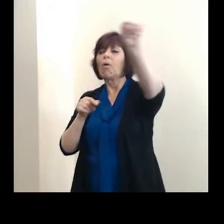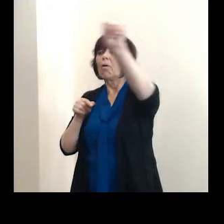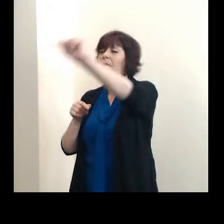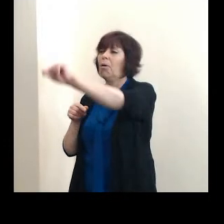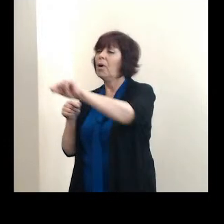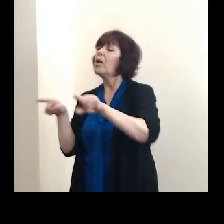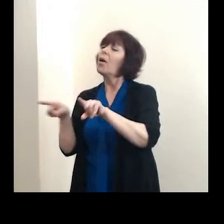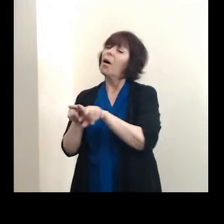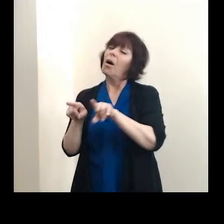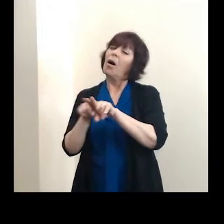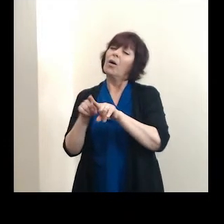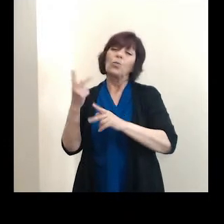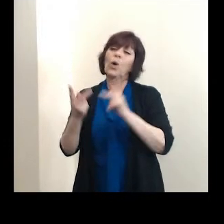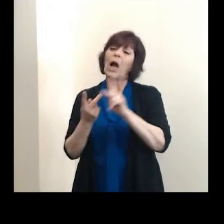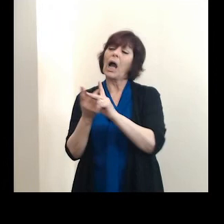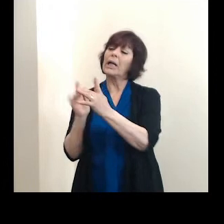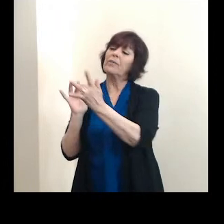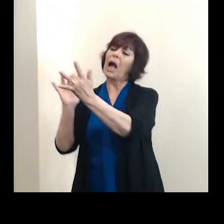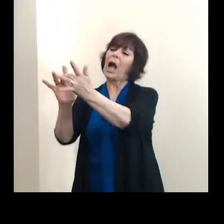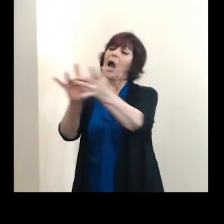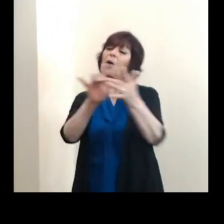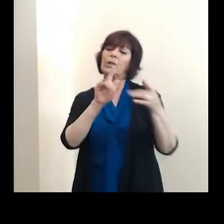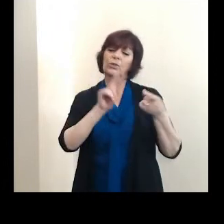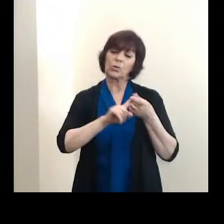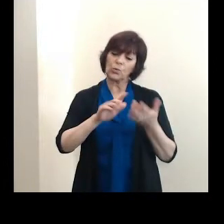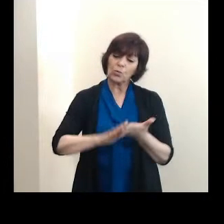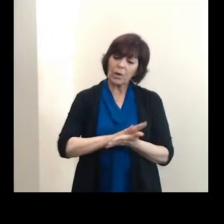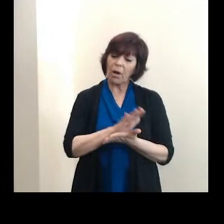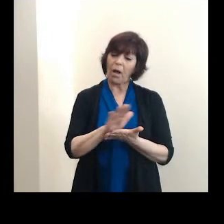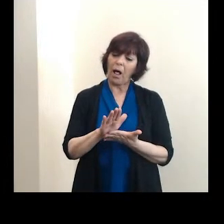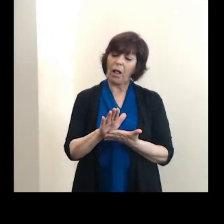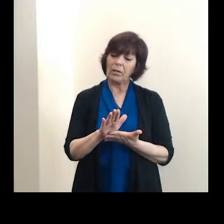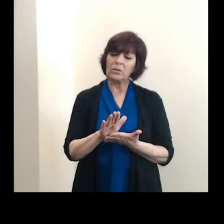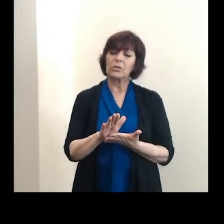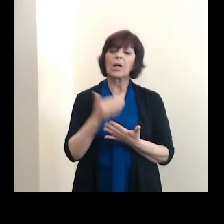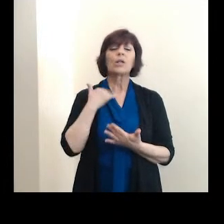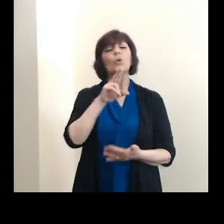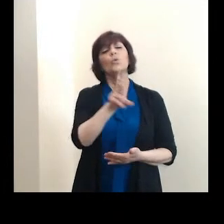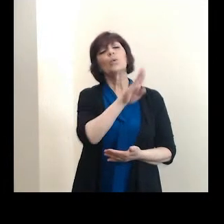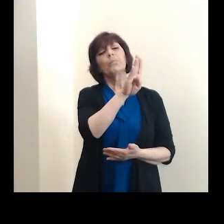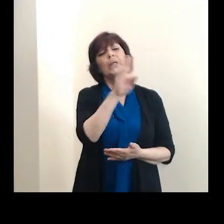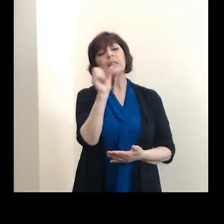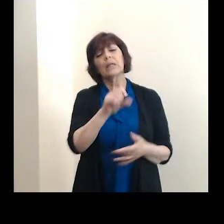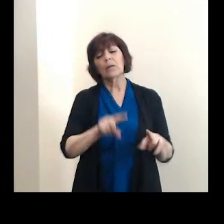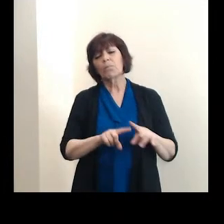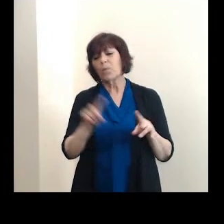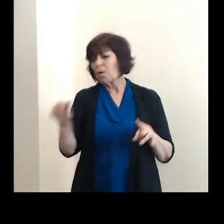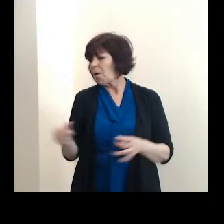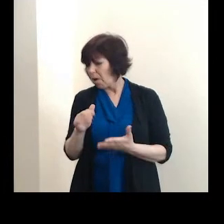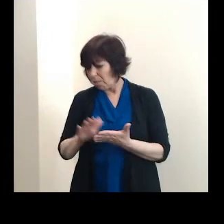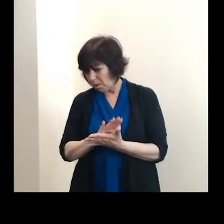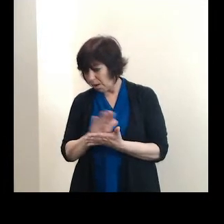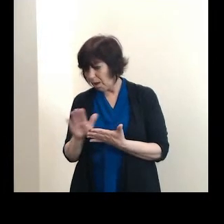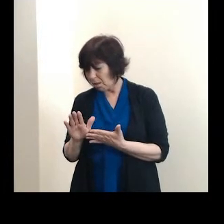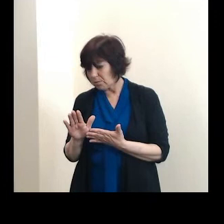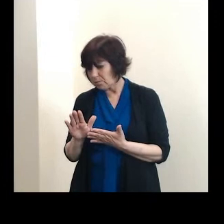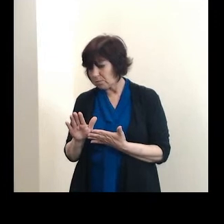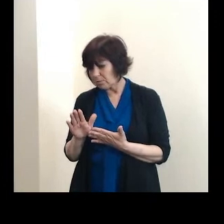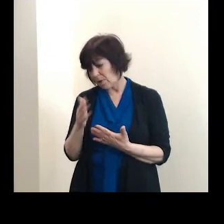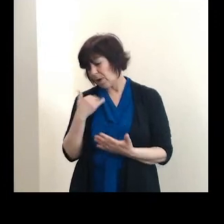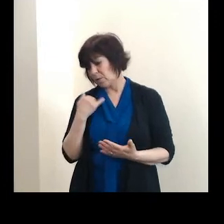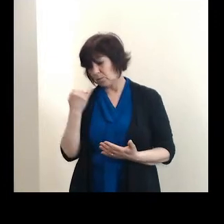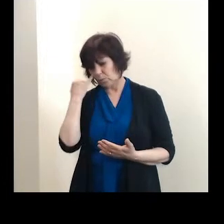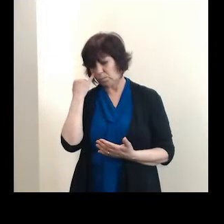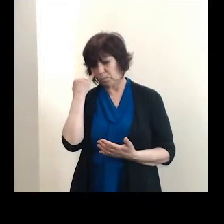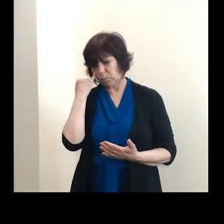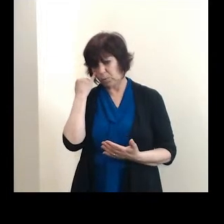what kind of outreach is going to be done to other colleges besides the University at Buffalo? Students there, I imagine,